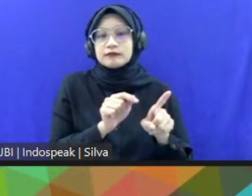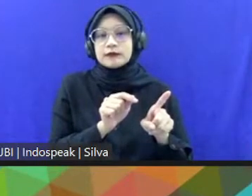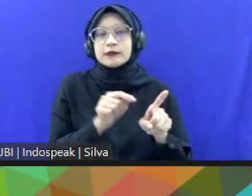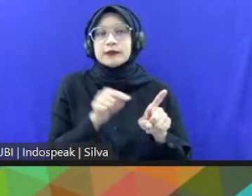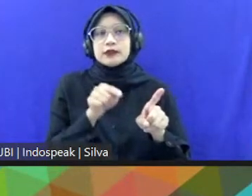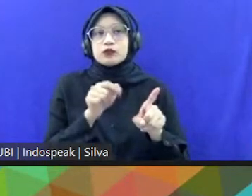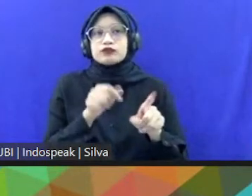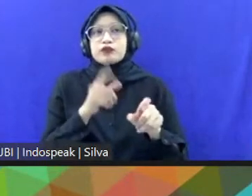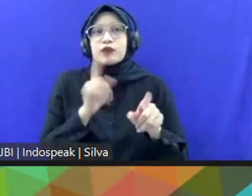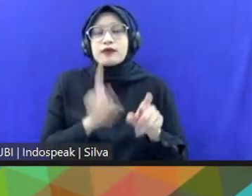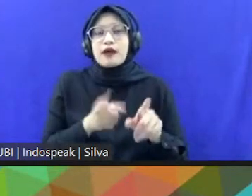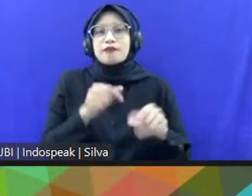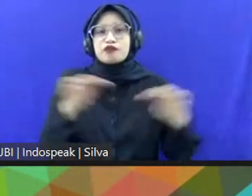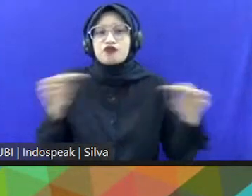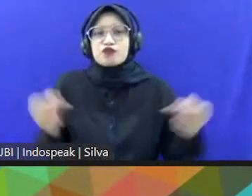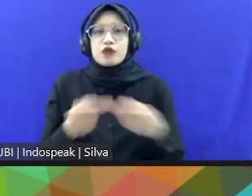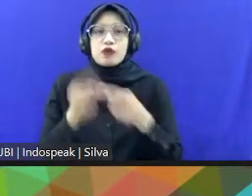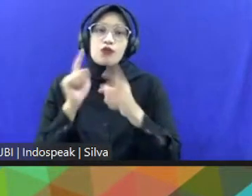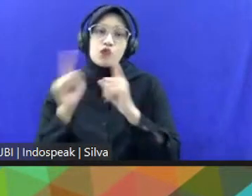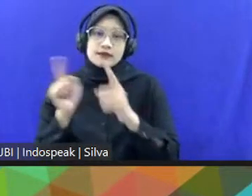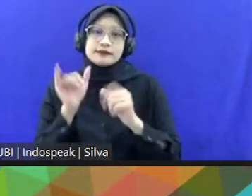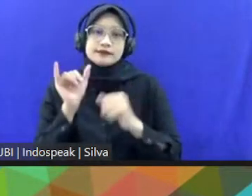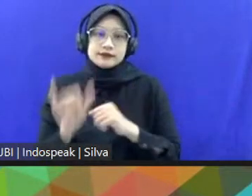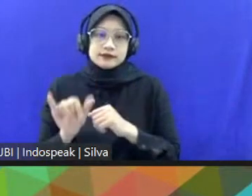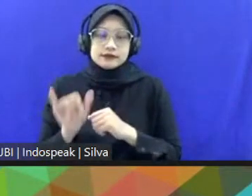That's what I say. And